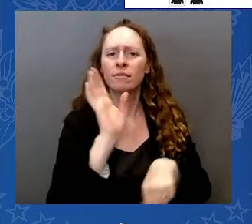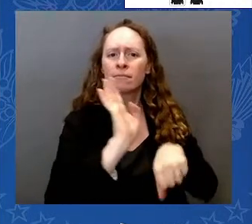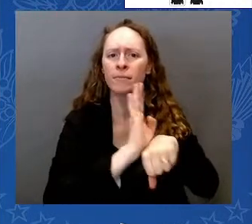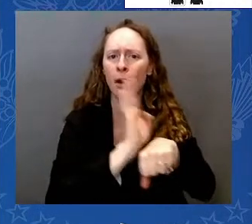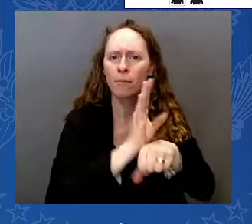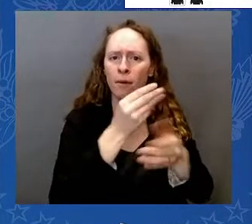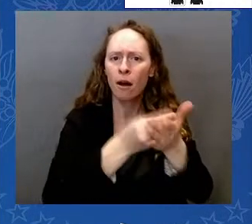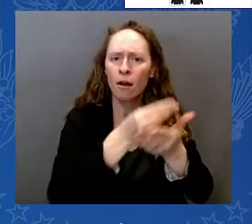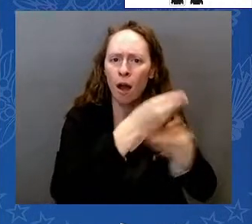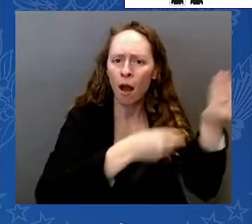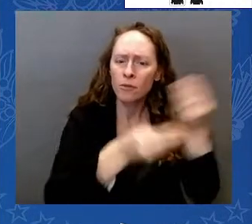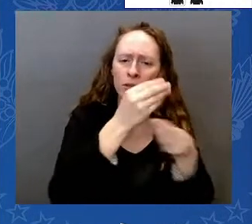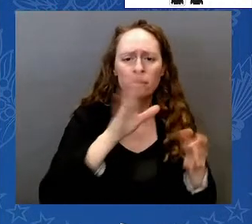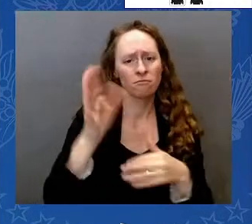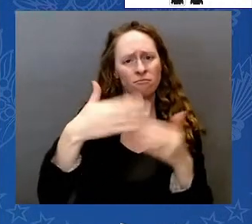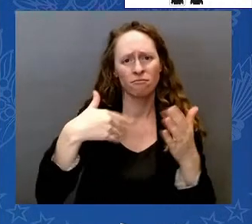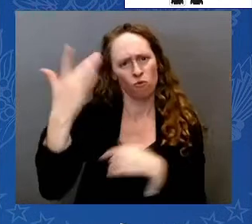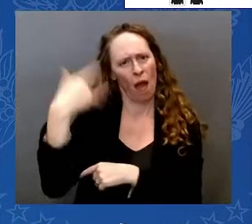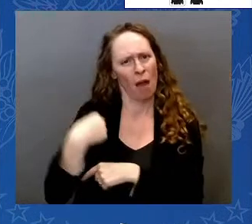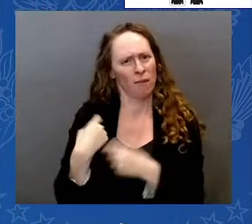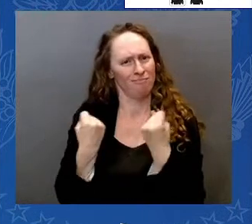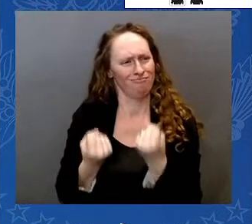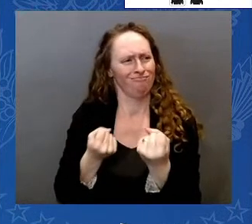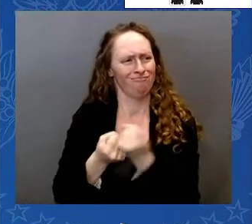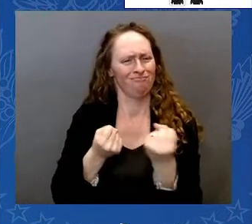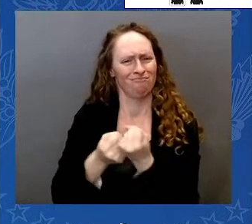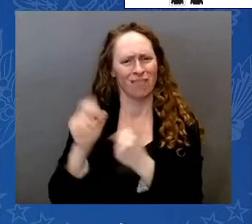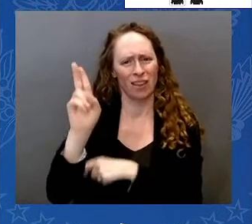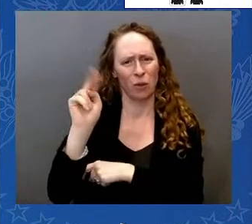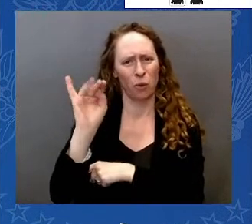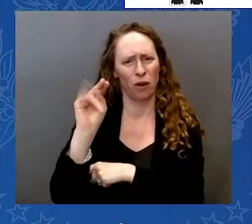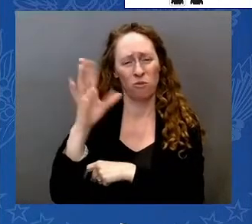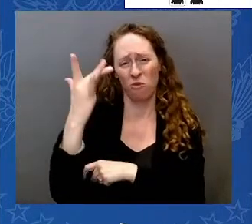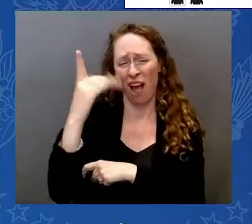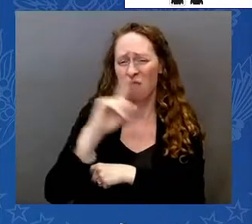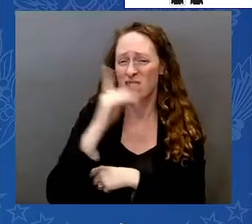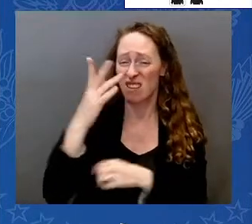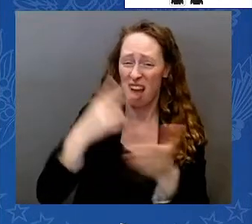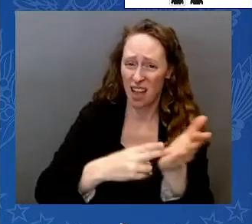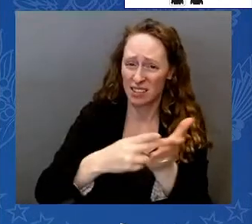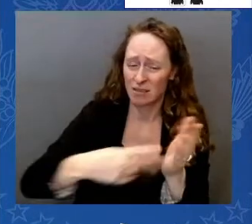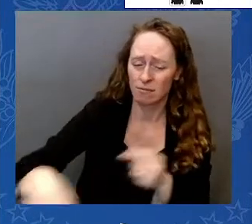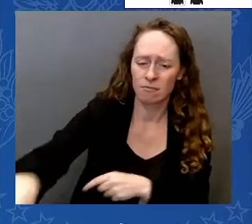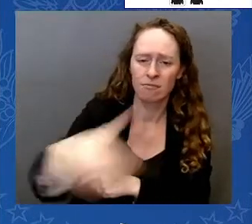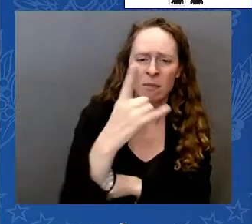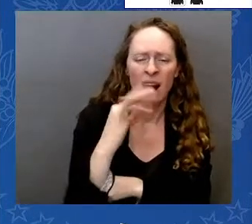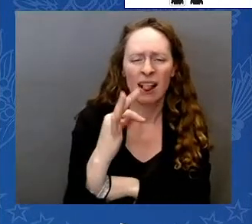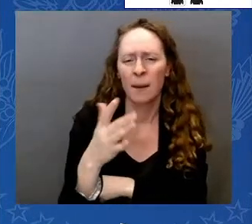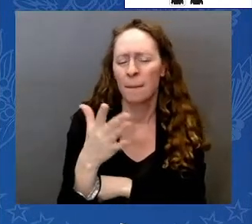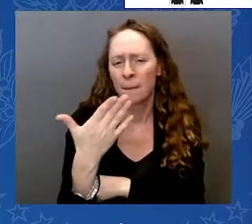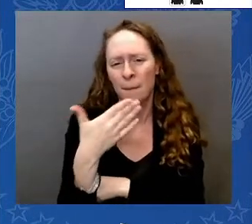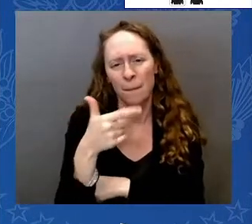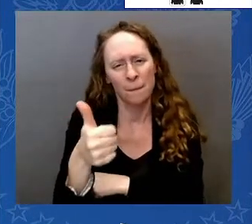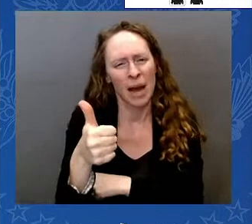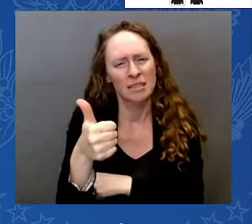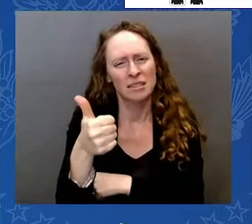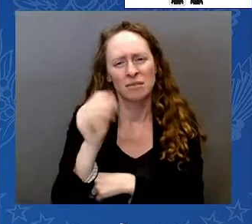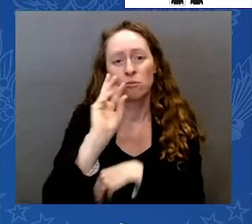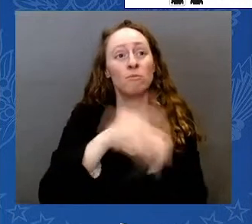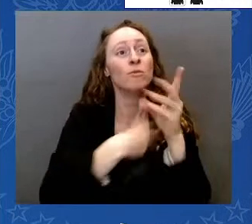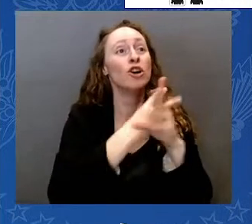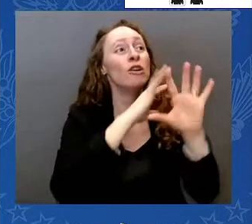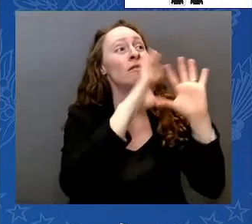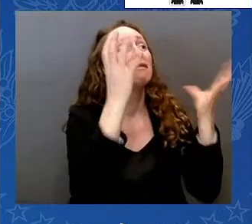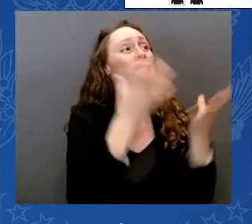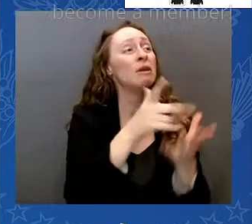in the world. Not a joke. You know, a lot of people think that you just show